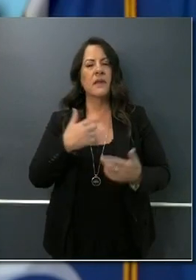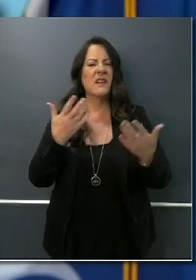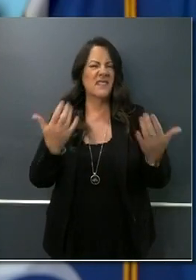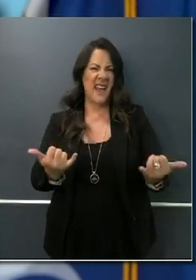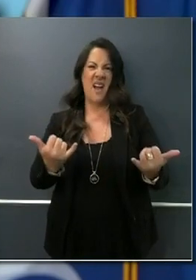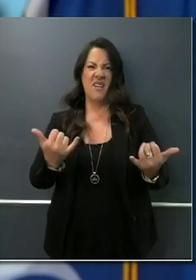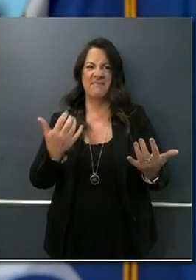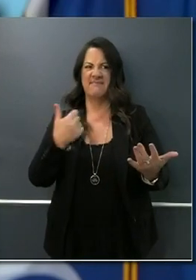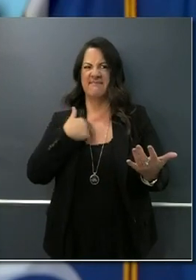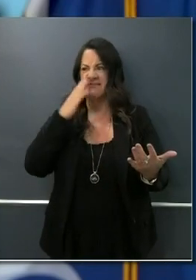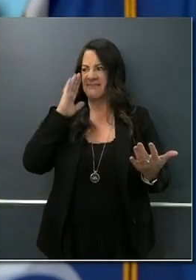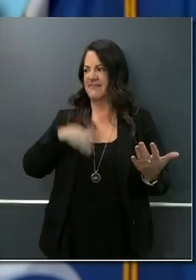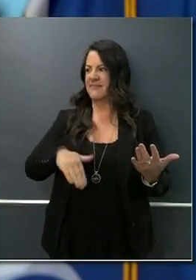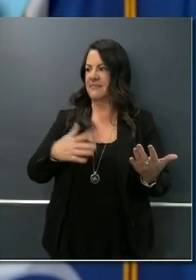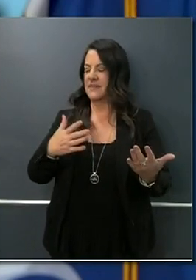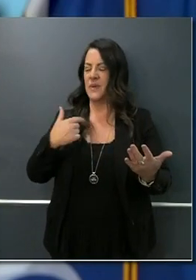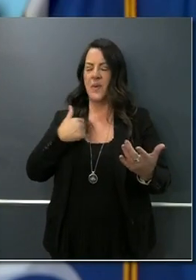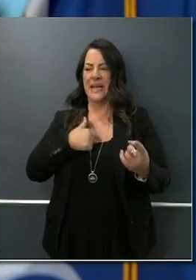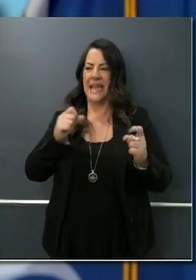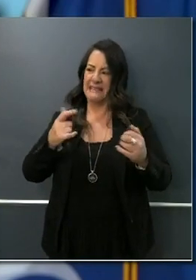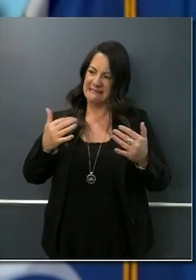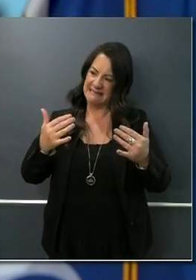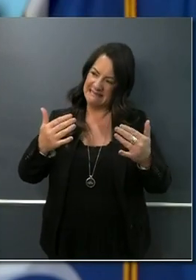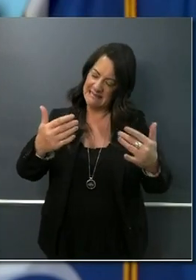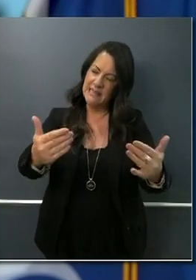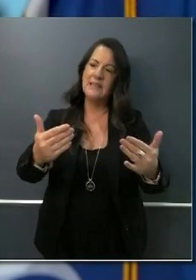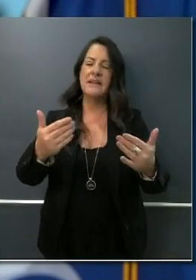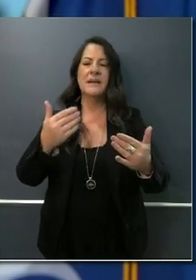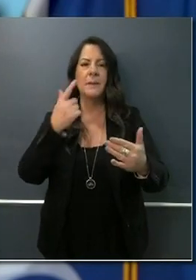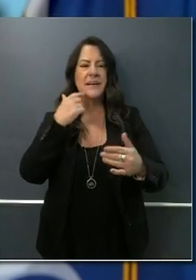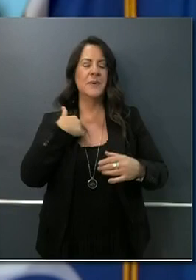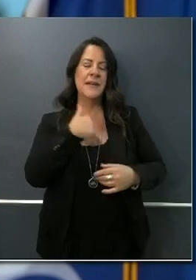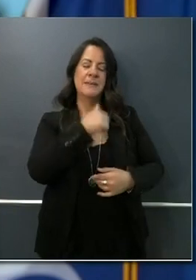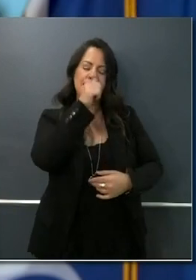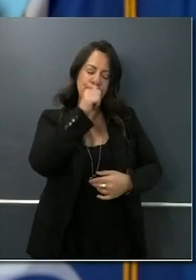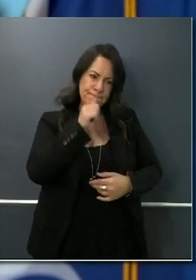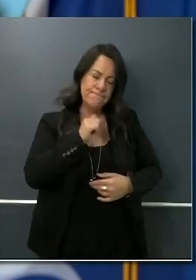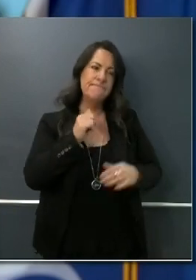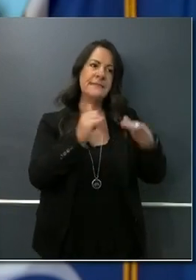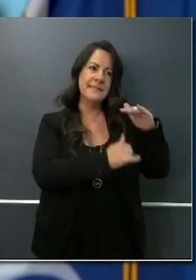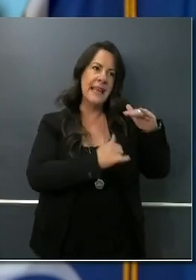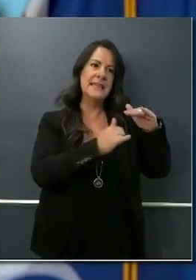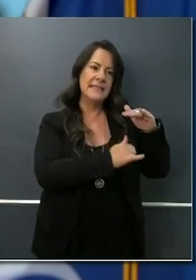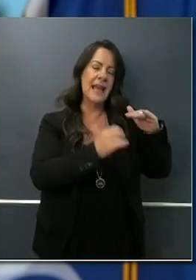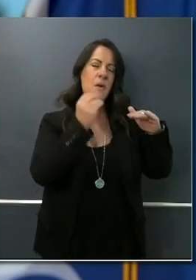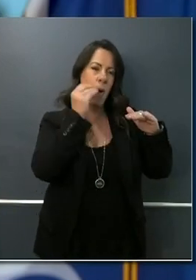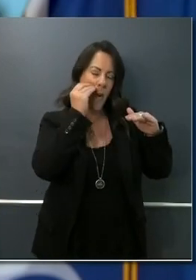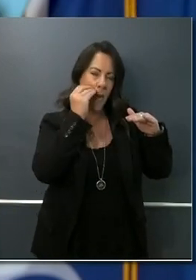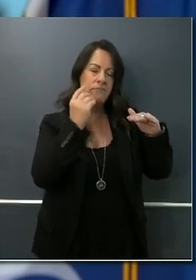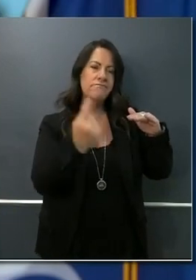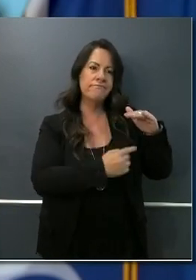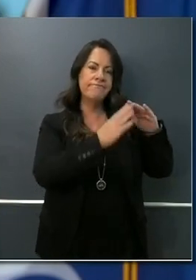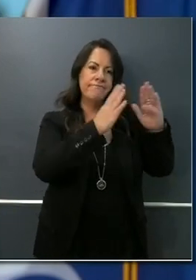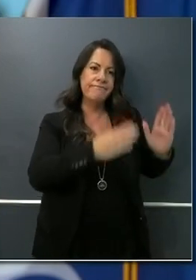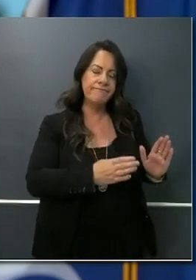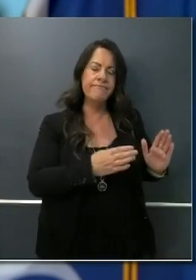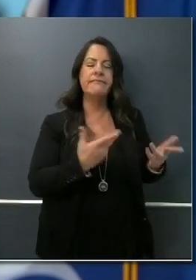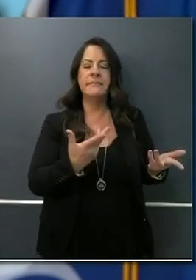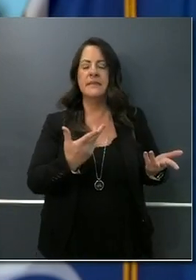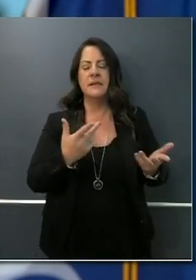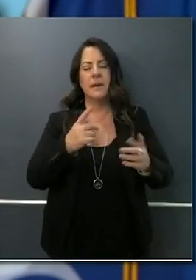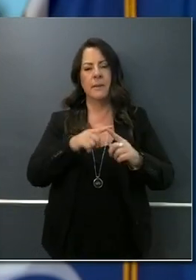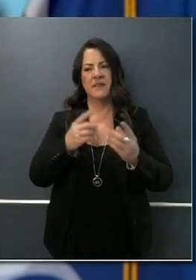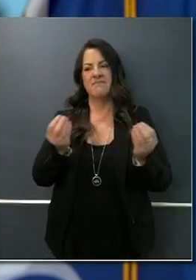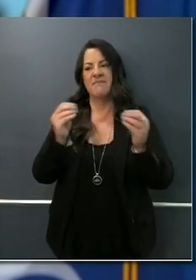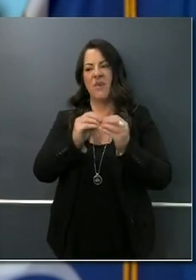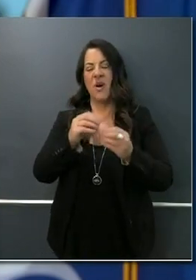meaningful modifications of the stay-at-home order that all of us are looking forward to. So that's the number of positives, over 1,300 more in the